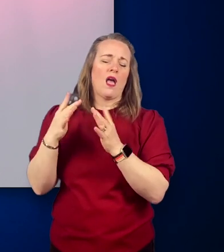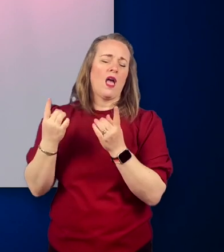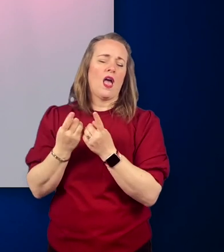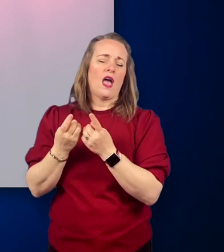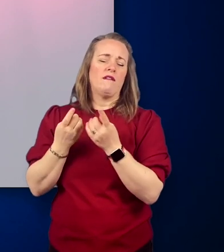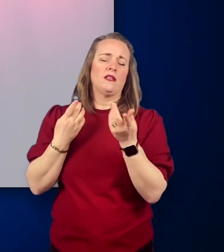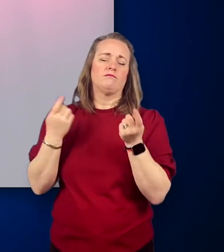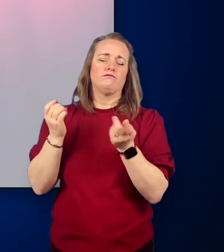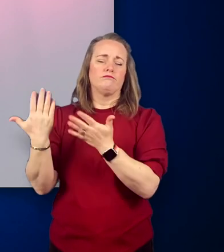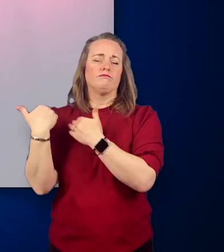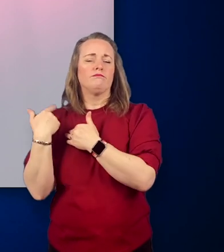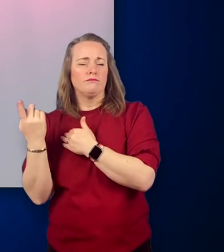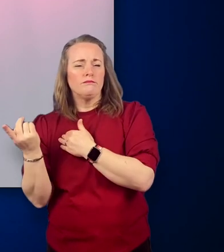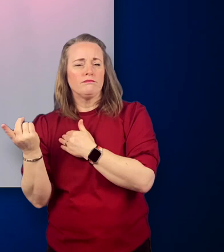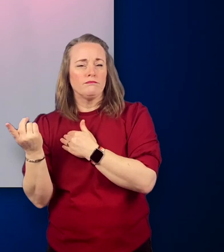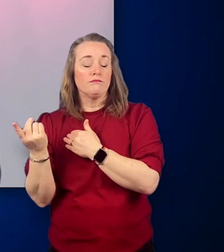offered it.